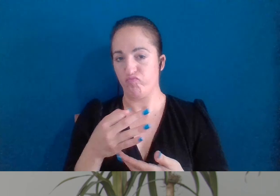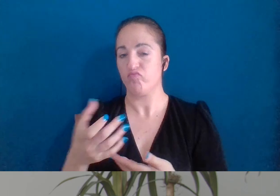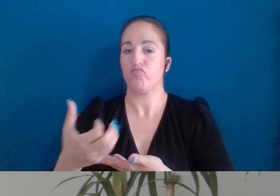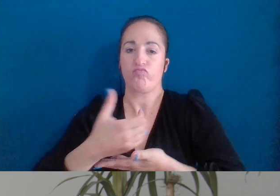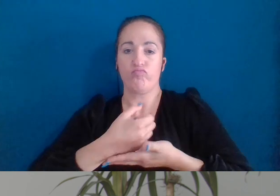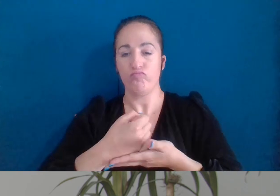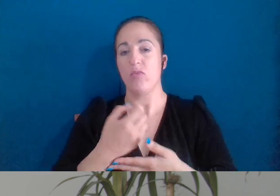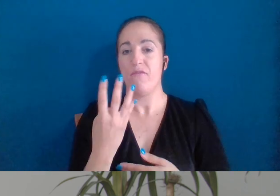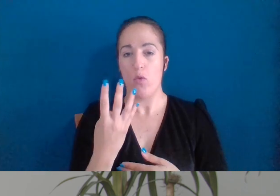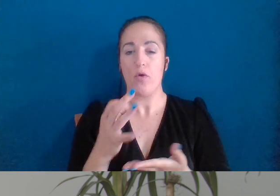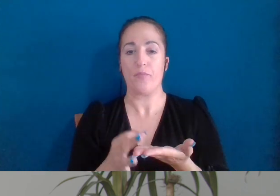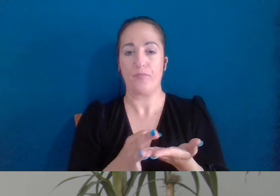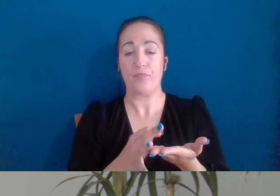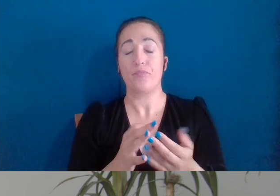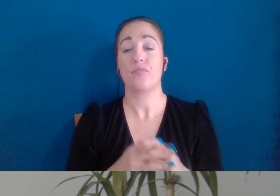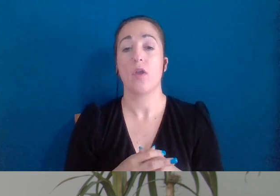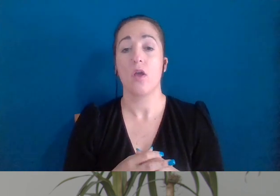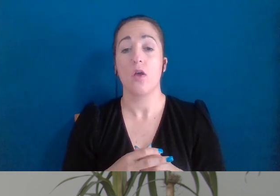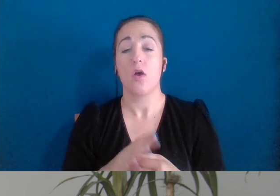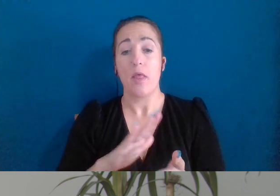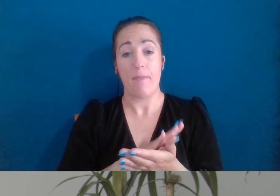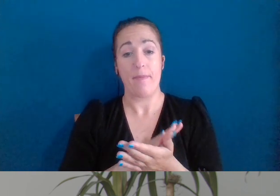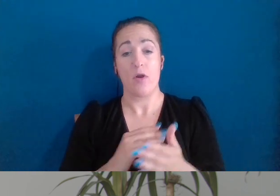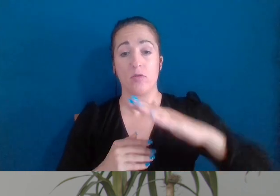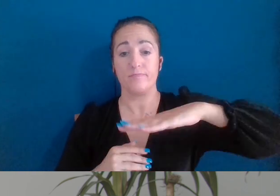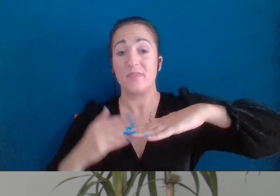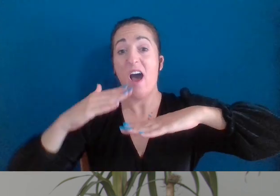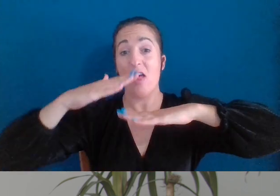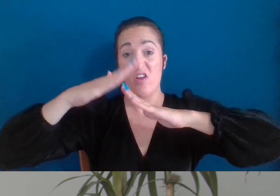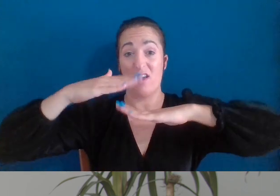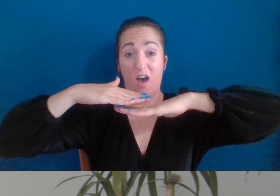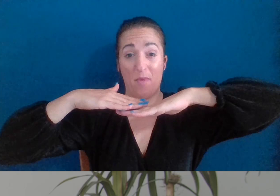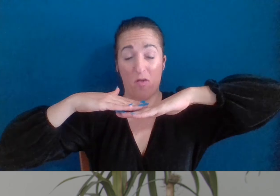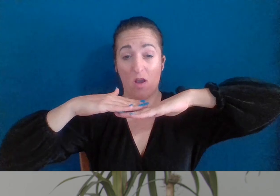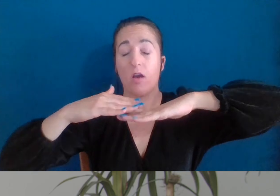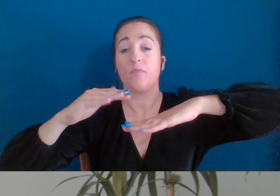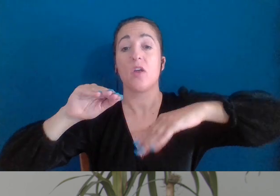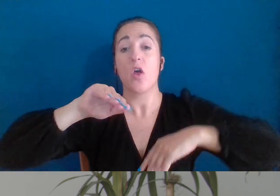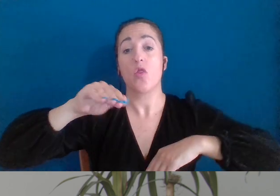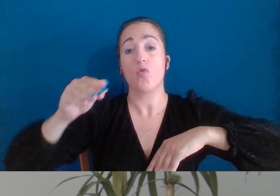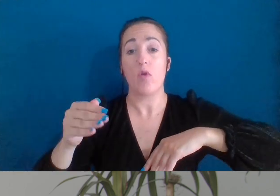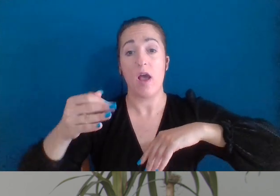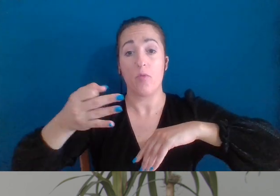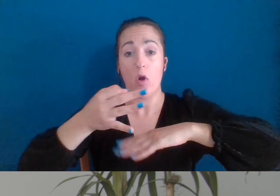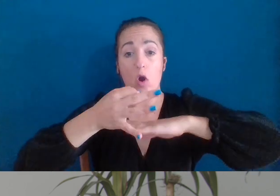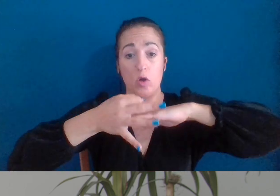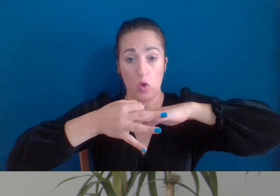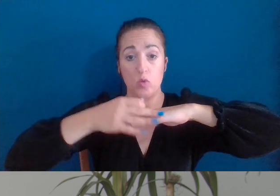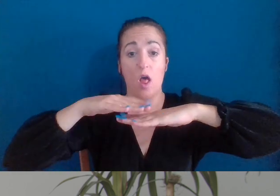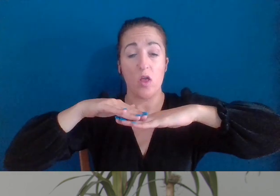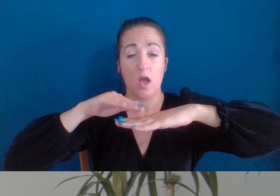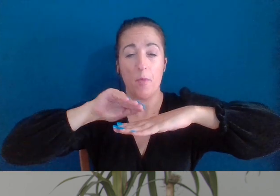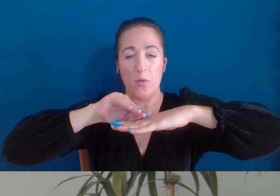on the top. Oop, if my fingers can hold it. The round part goes on the